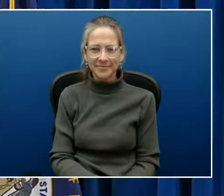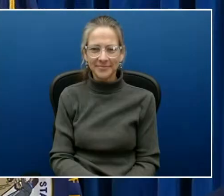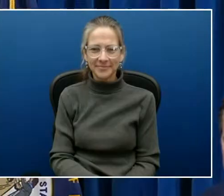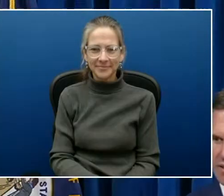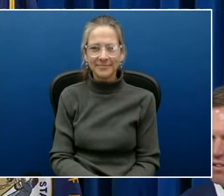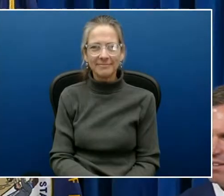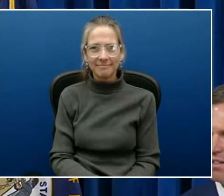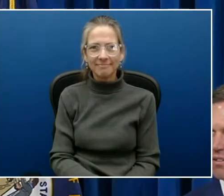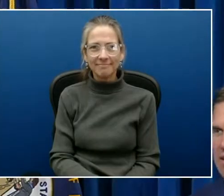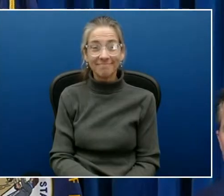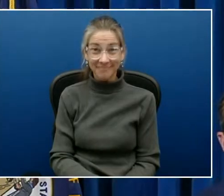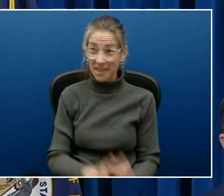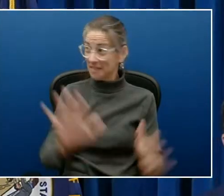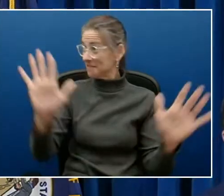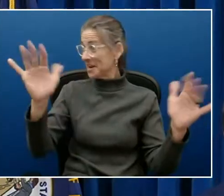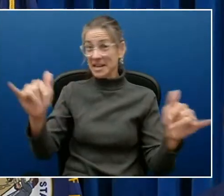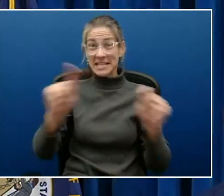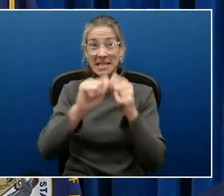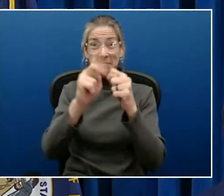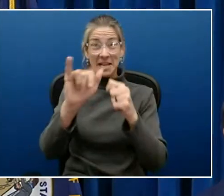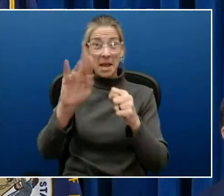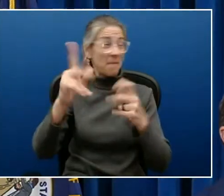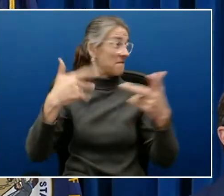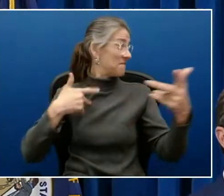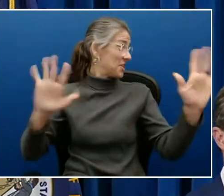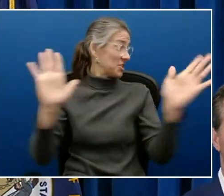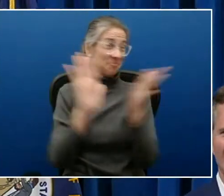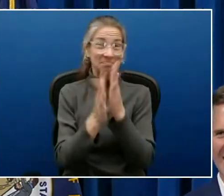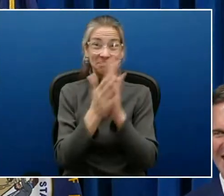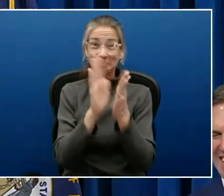I think we're done with the Team Kentucky update now.